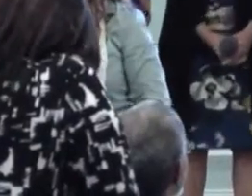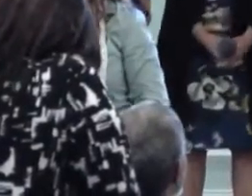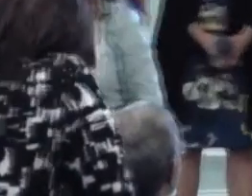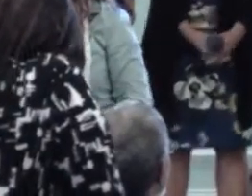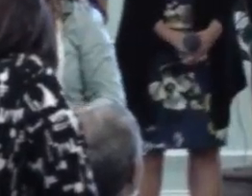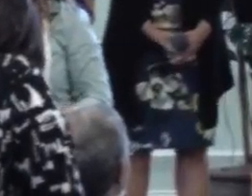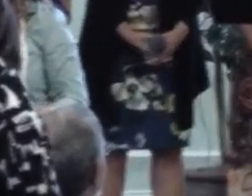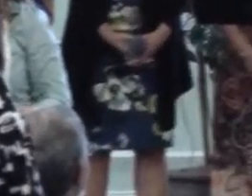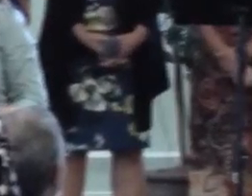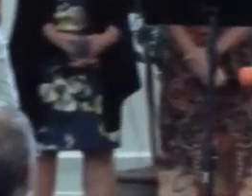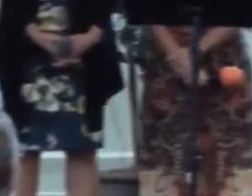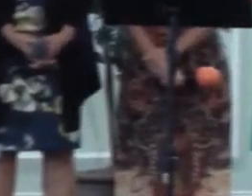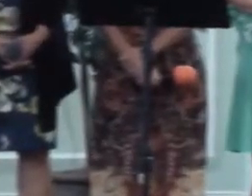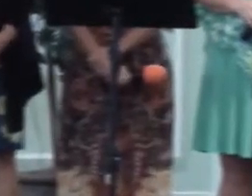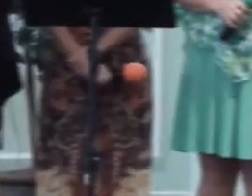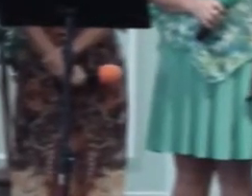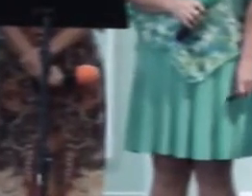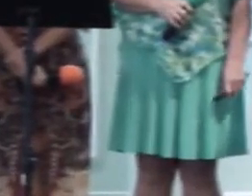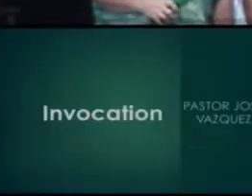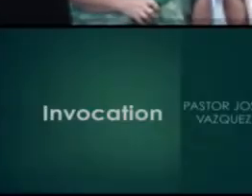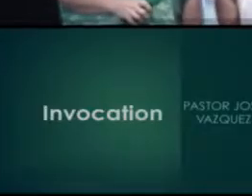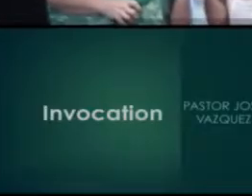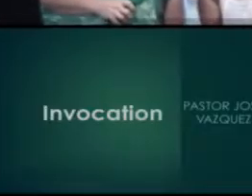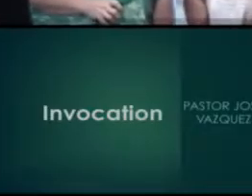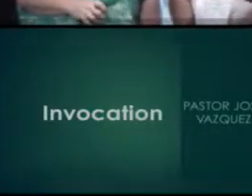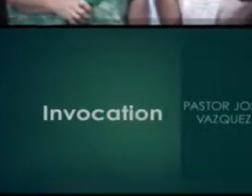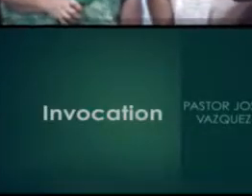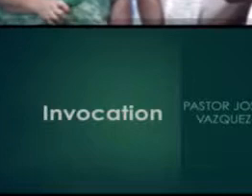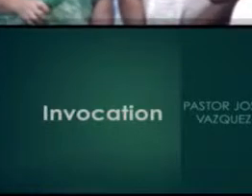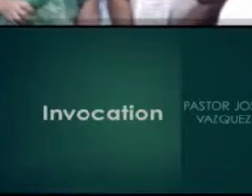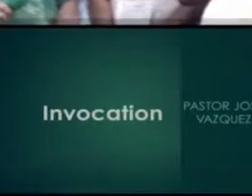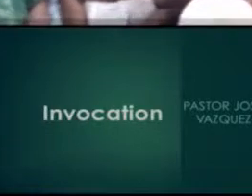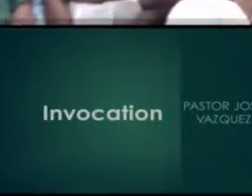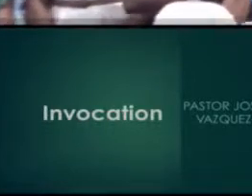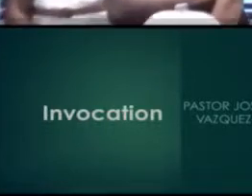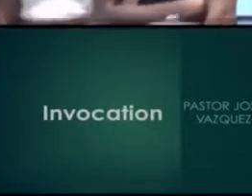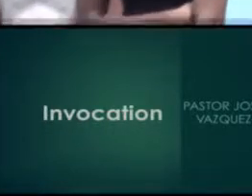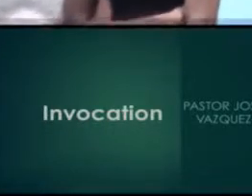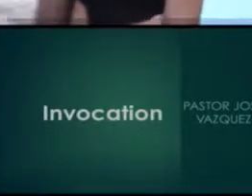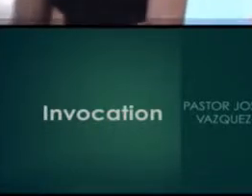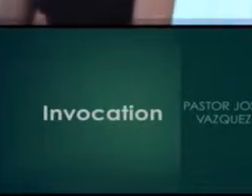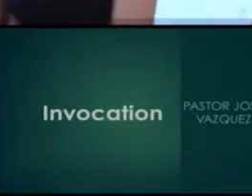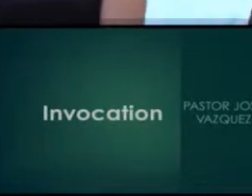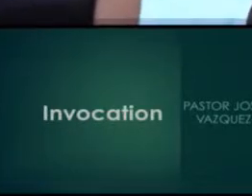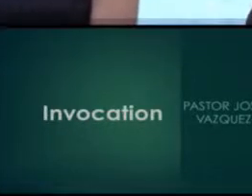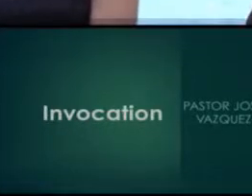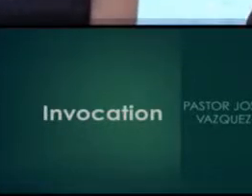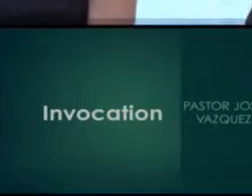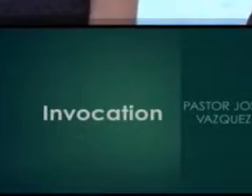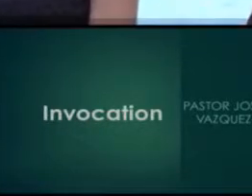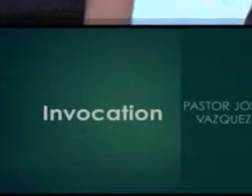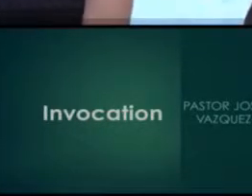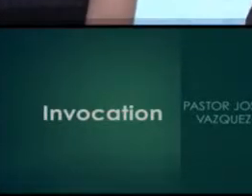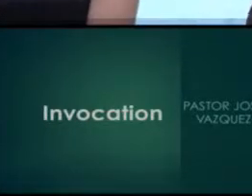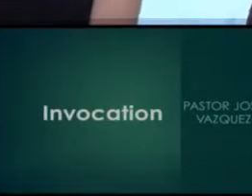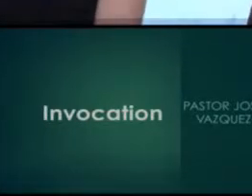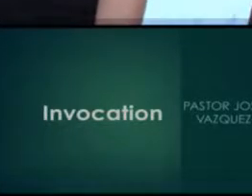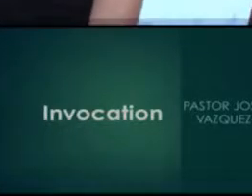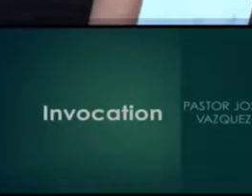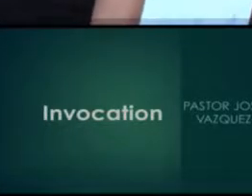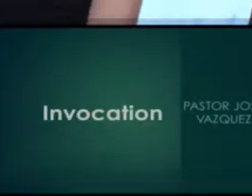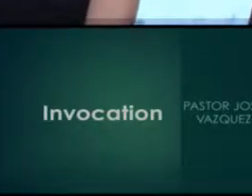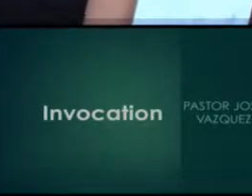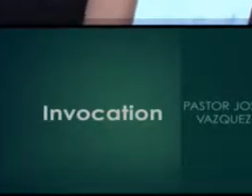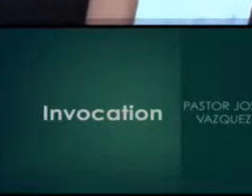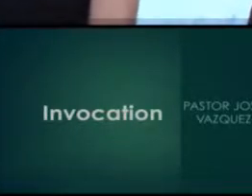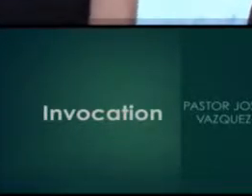Father and our God, once again, we are grateful to you for your blessings. Thank you, Lord, for bringing us here today to worship you.